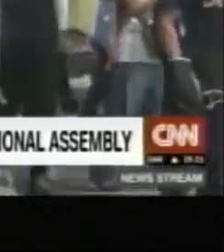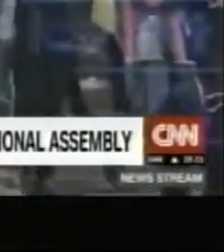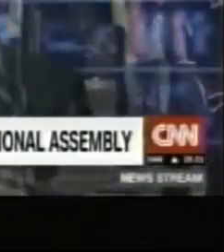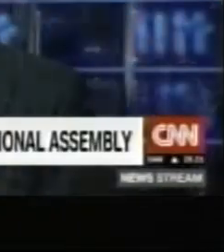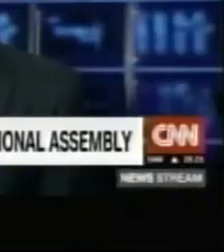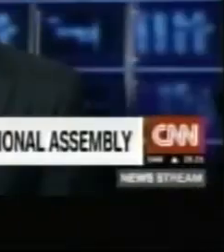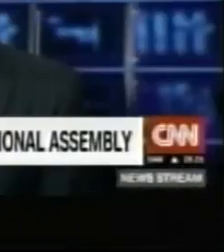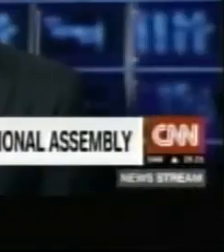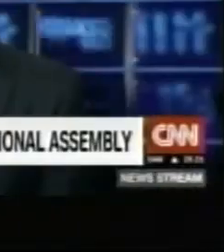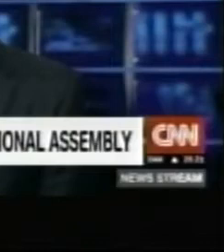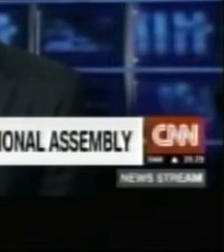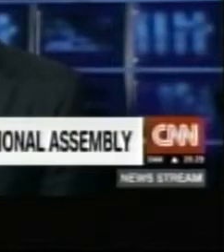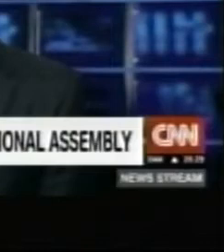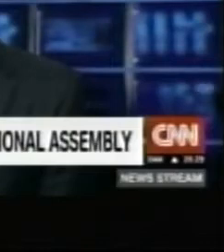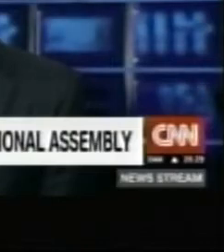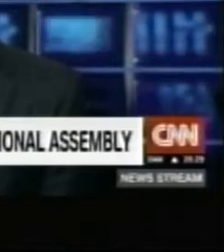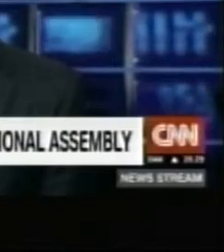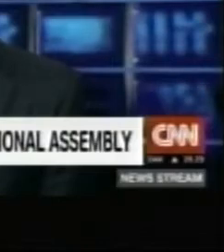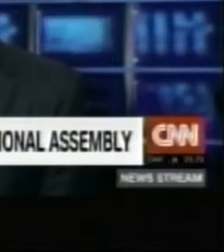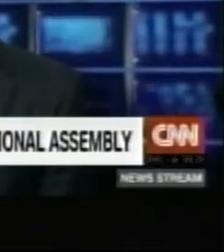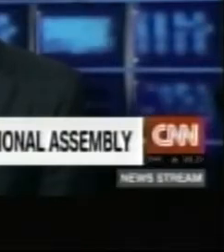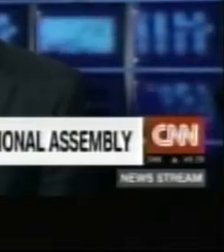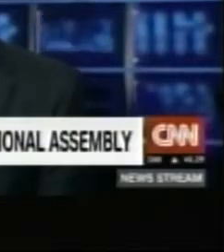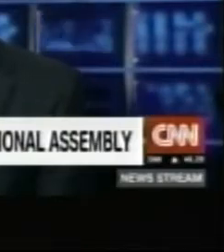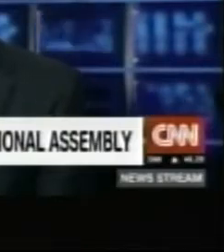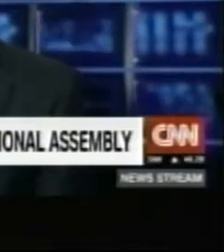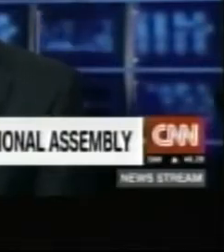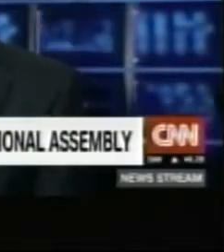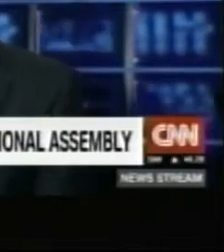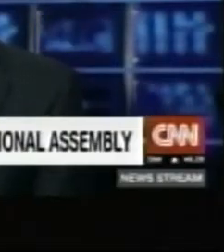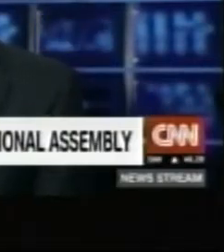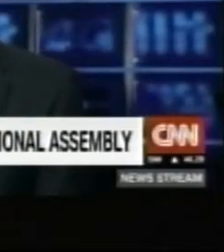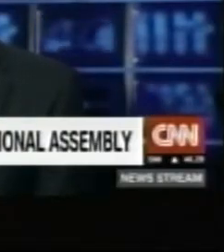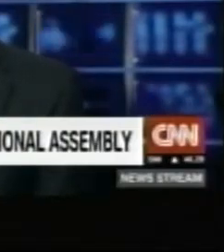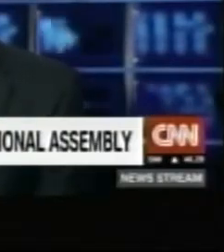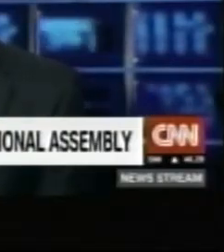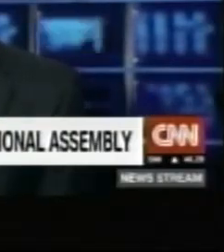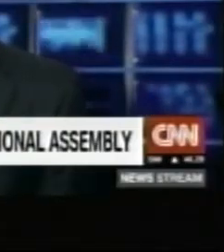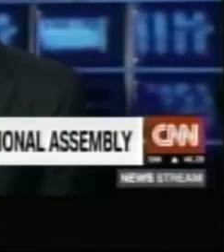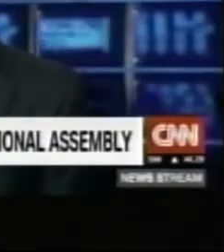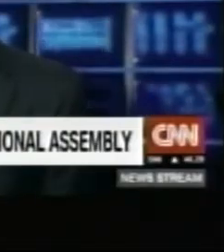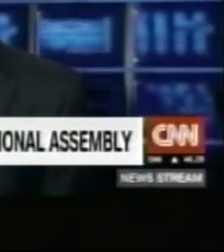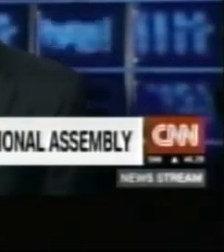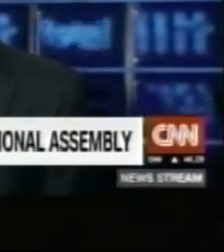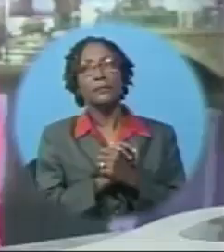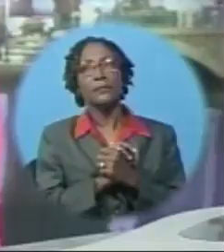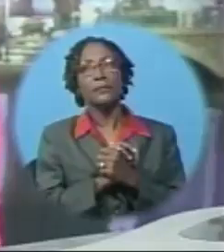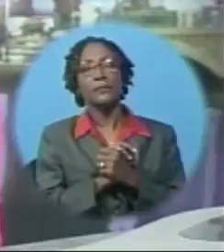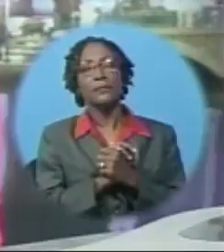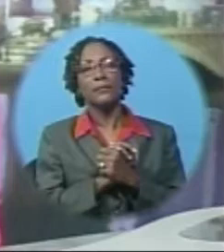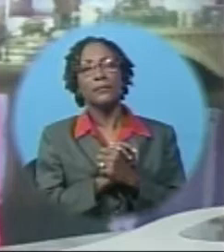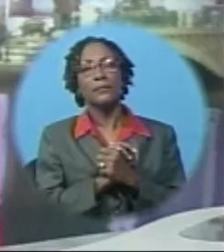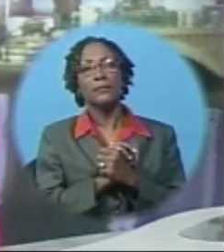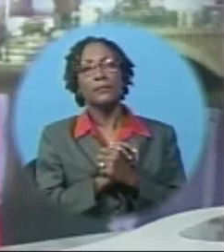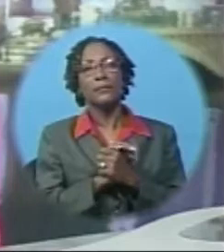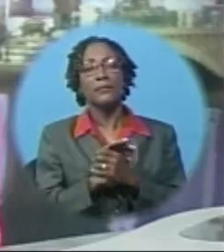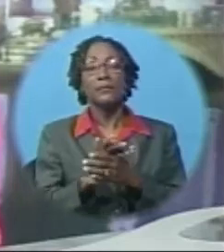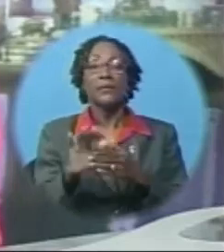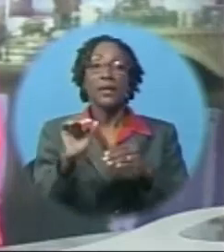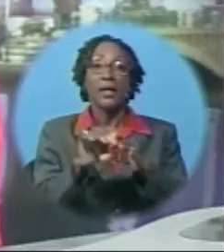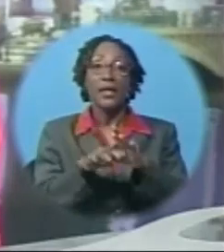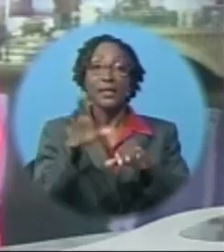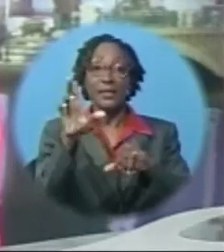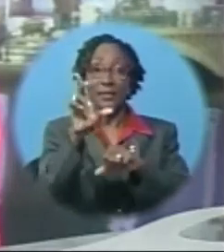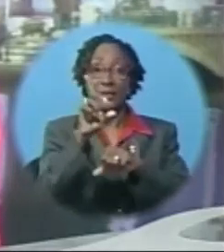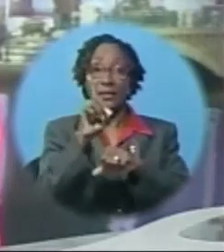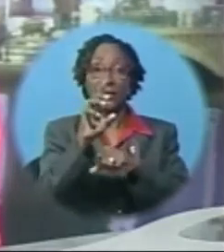According to the Venezuelan Attorney General's office, 29 people have died so far in the violent protests. Over to Dominica now.